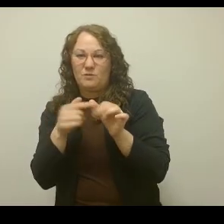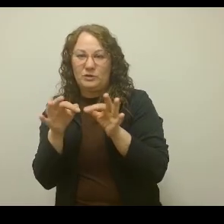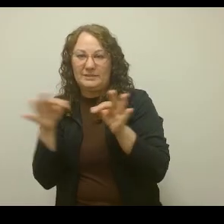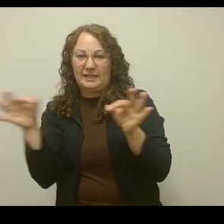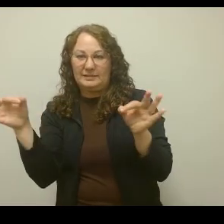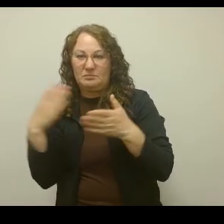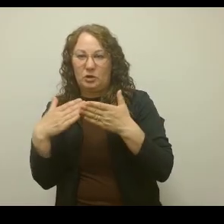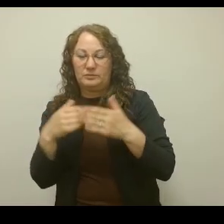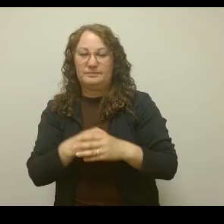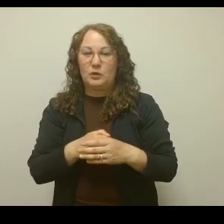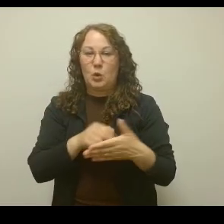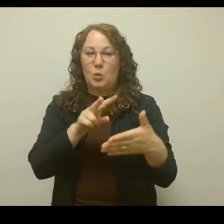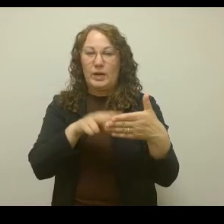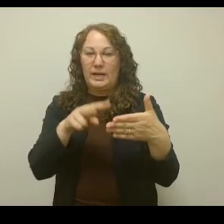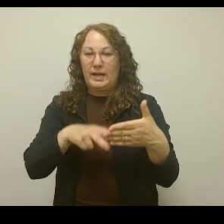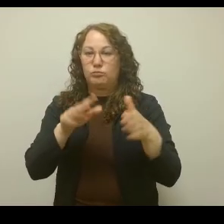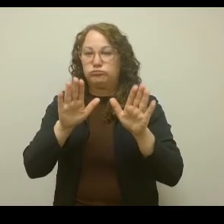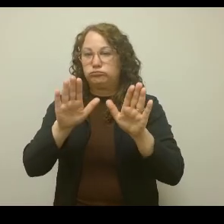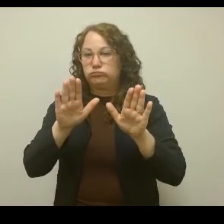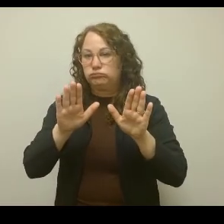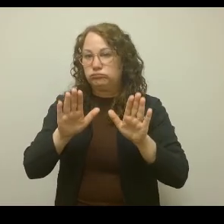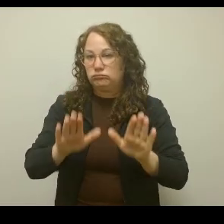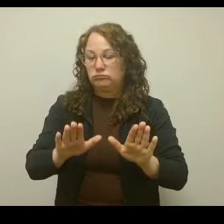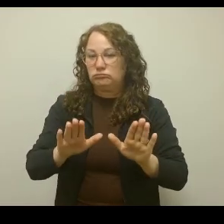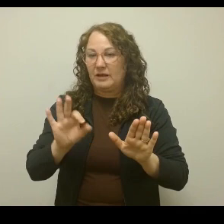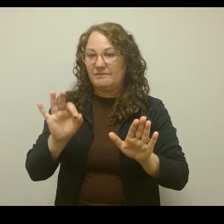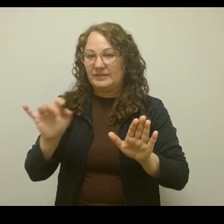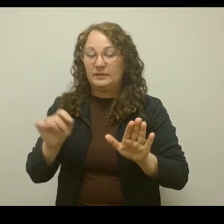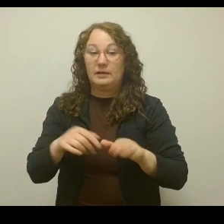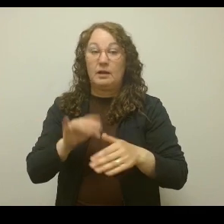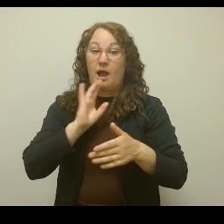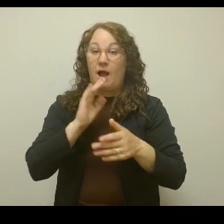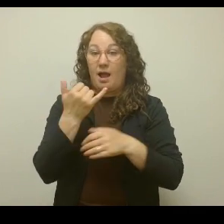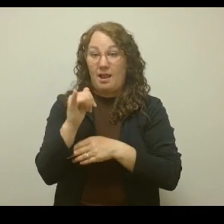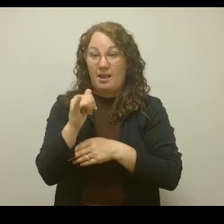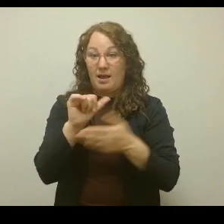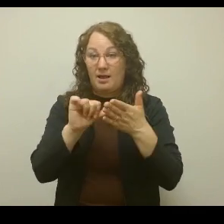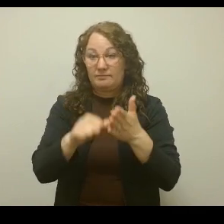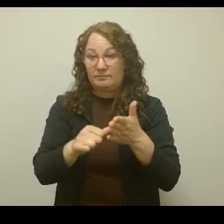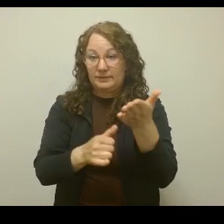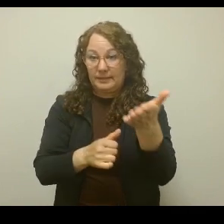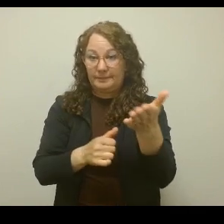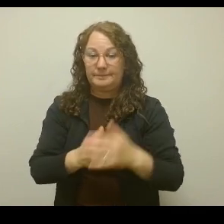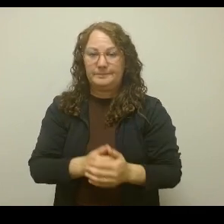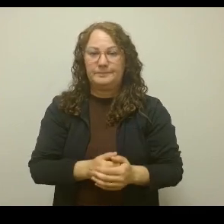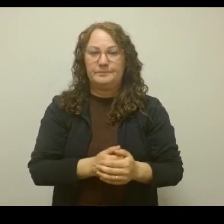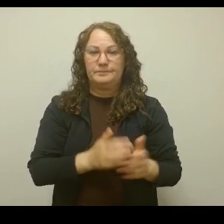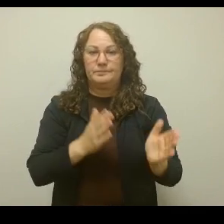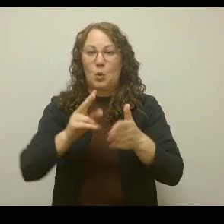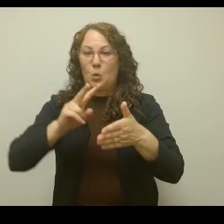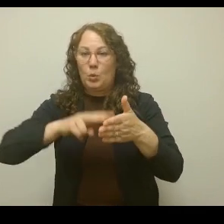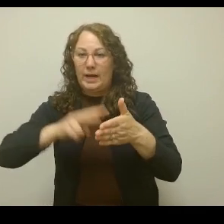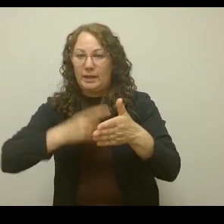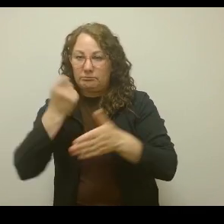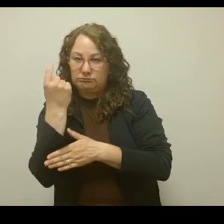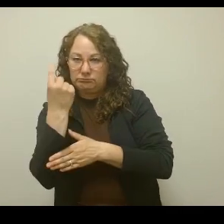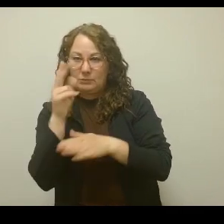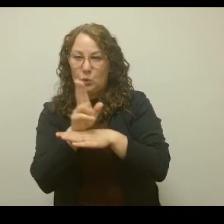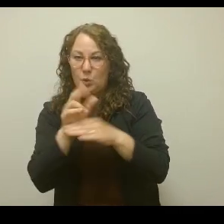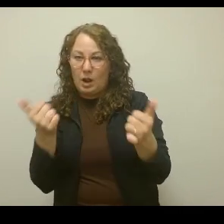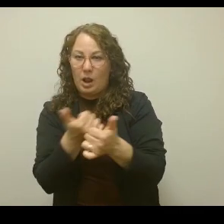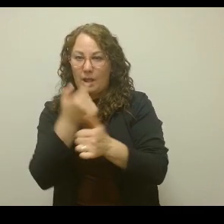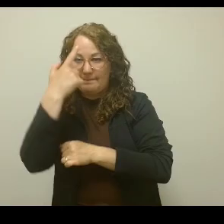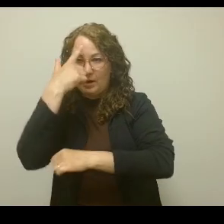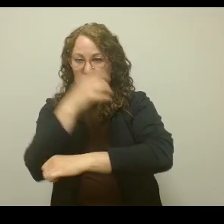reading is a remarkable mental feat. So I've highlighted that. Reading comprehension uses a lot of your brain